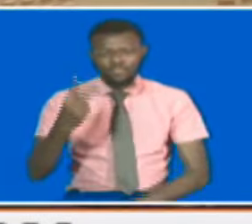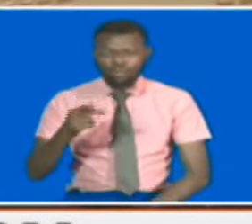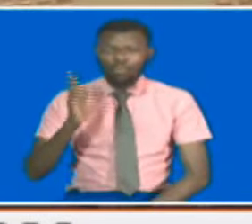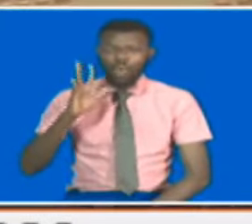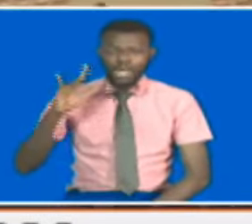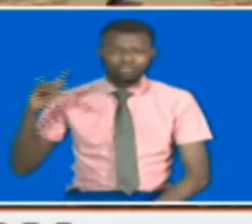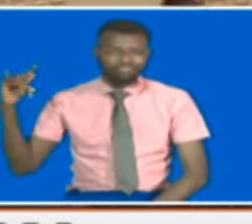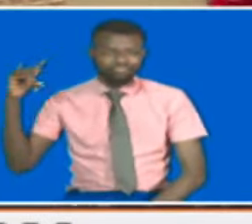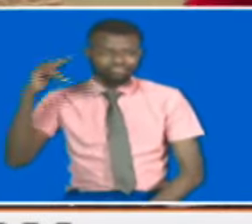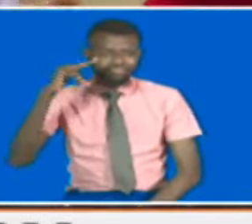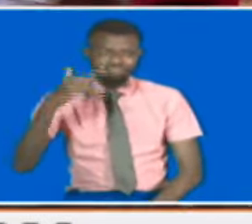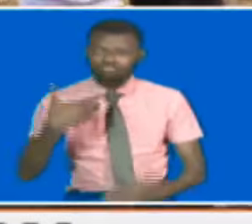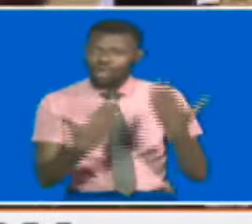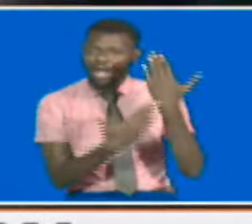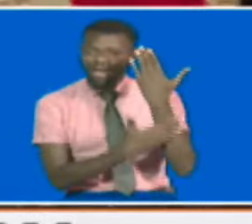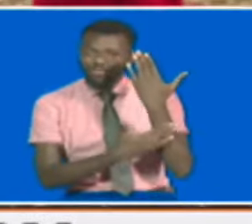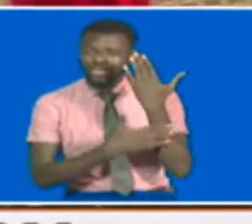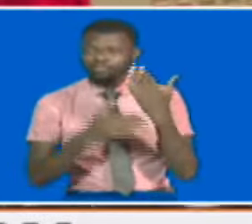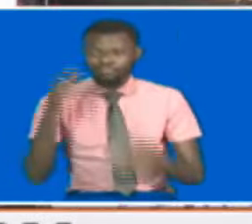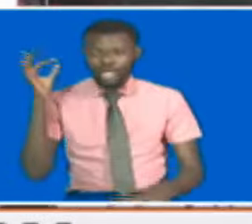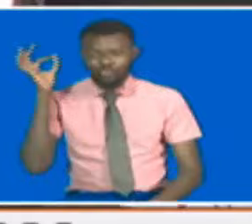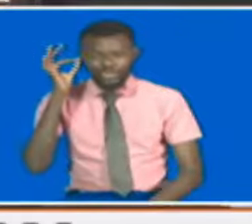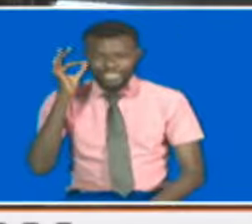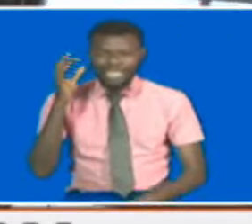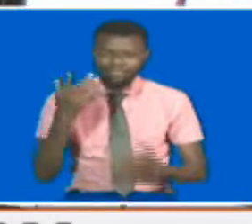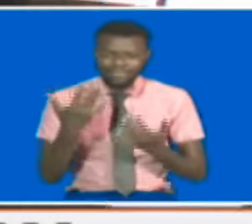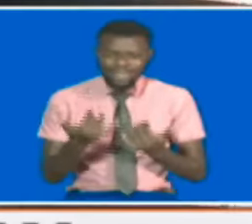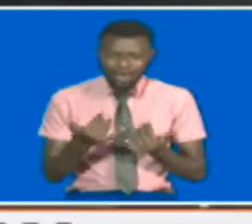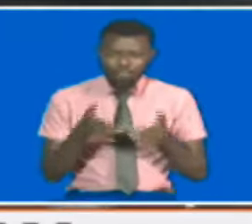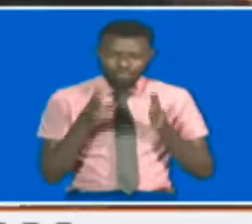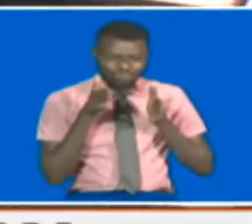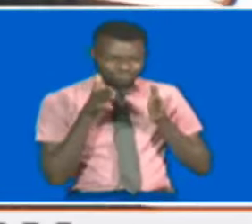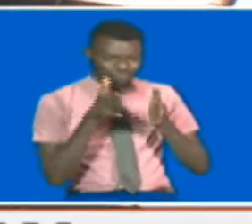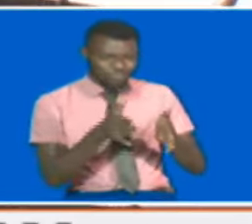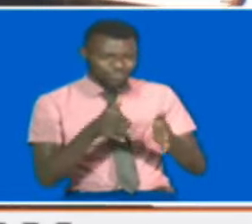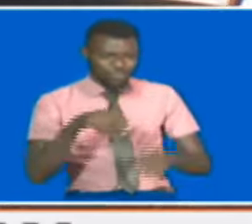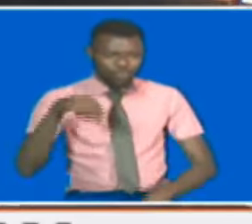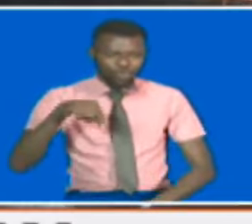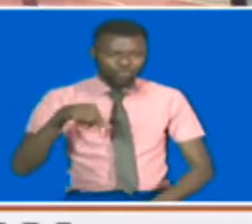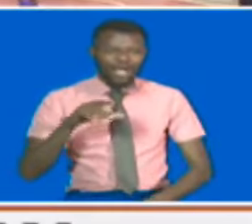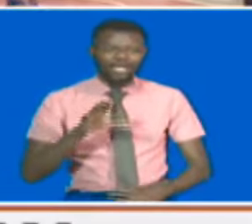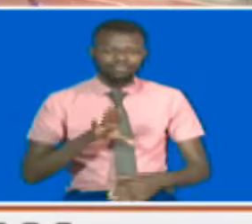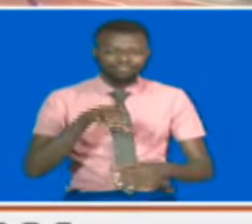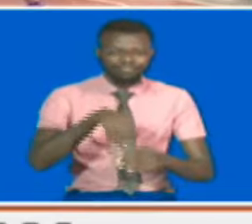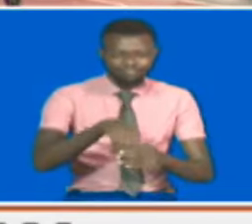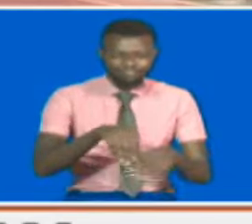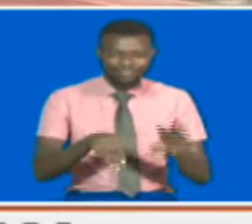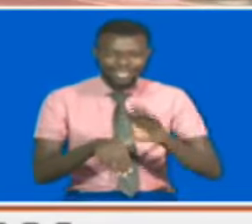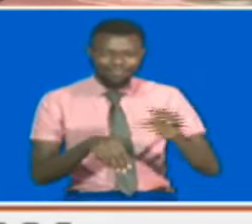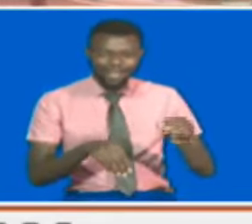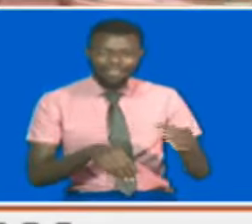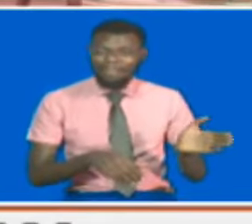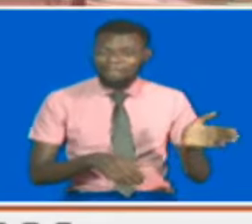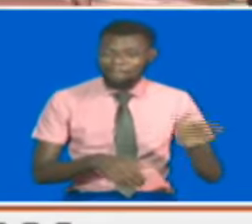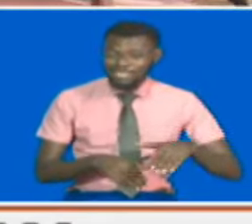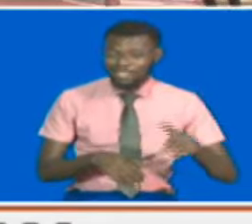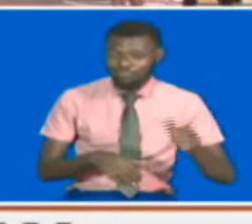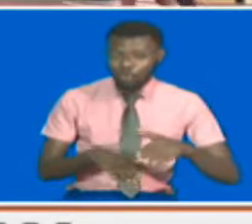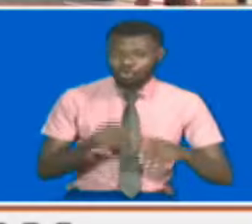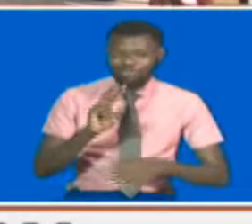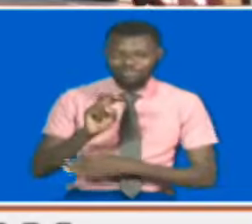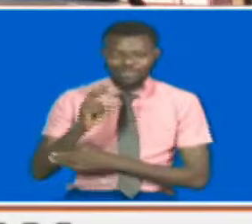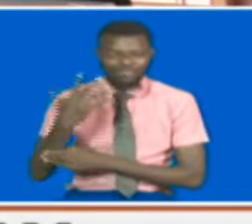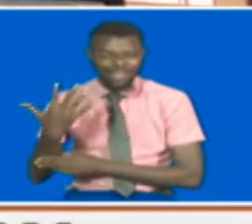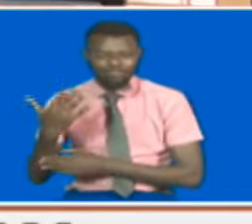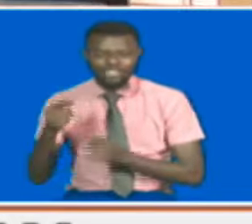Tunis. For Kenya Morans, their focus and hope is to qualify for the Afro Basketball Finals in 2025, and